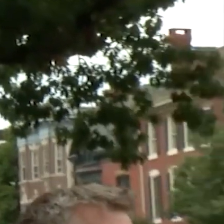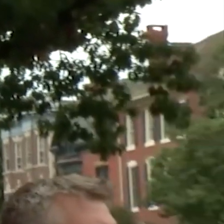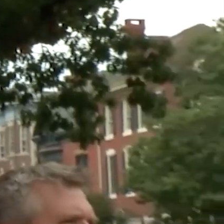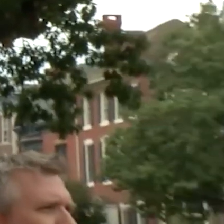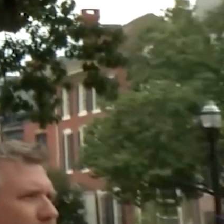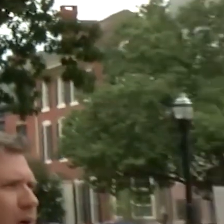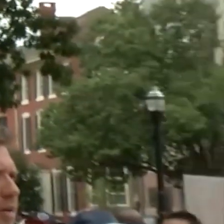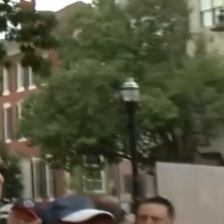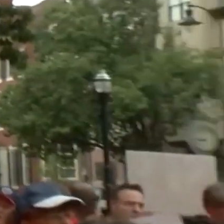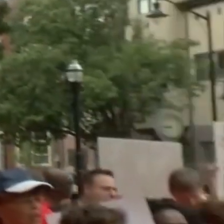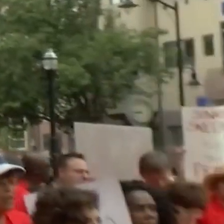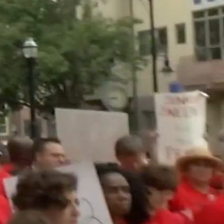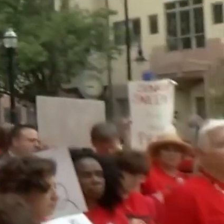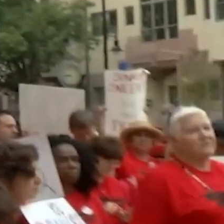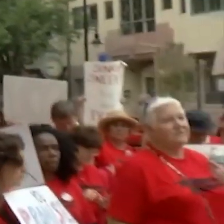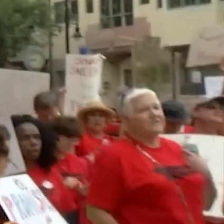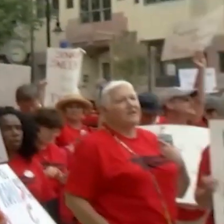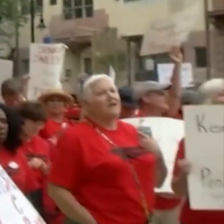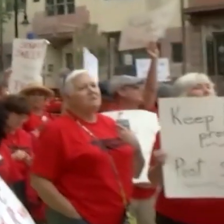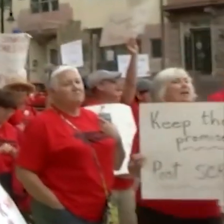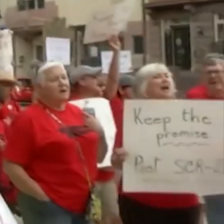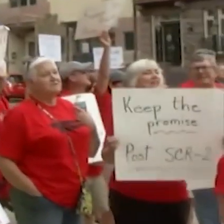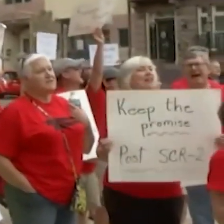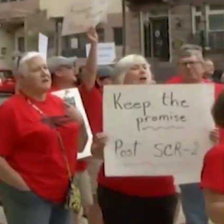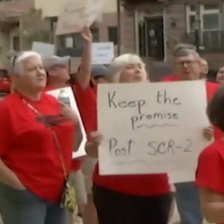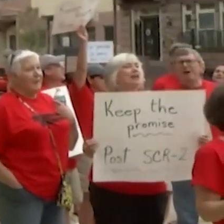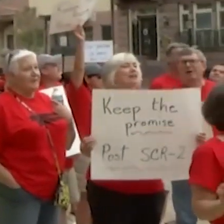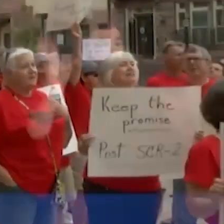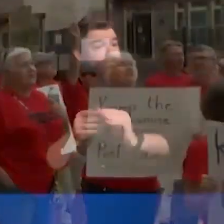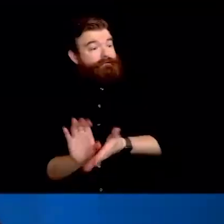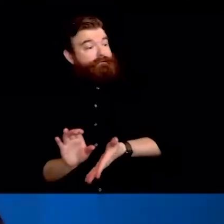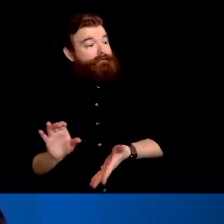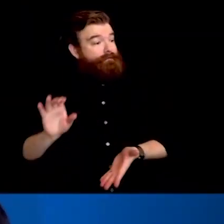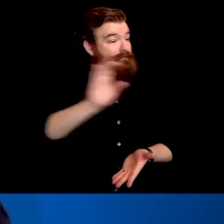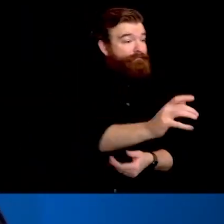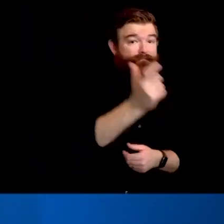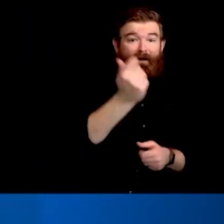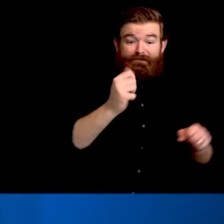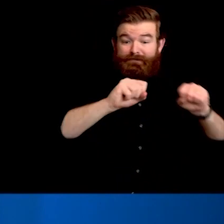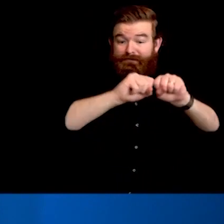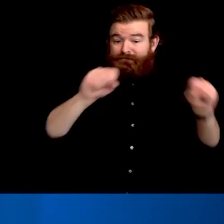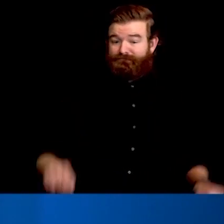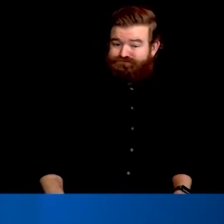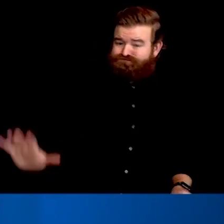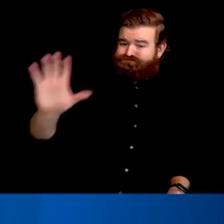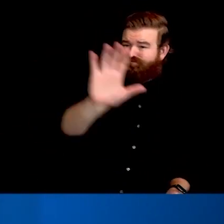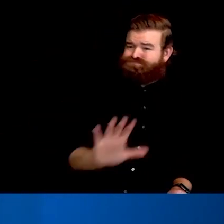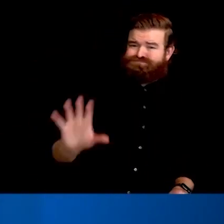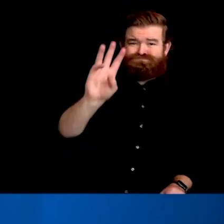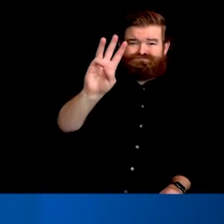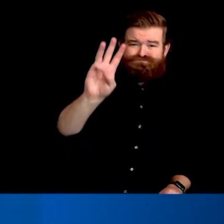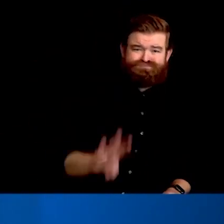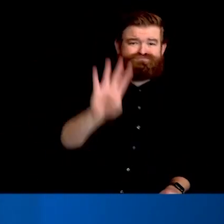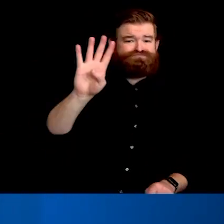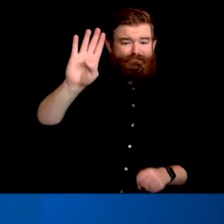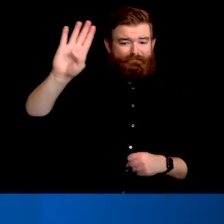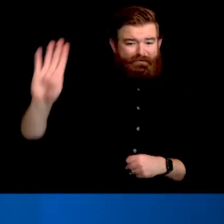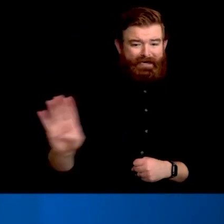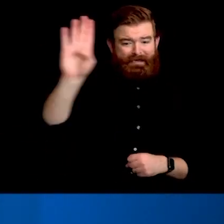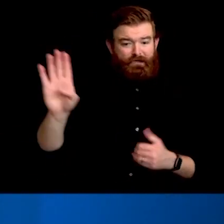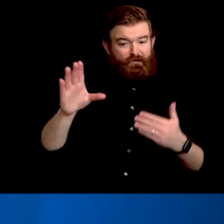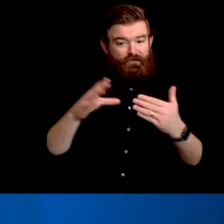of schedule, a result of those better than expected revenues. Making the payment is keeping our word to hundreds of thousands